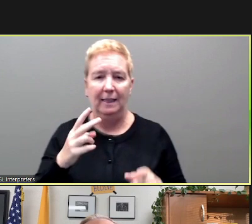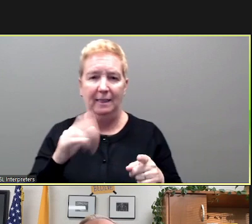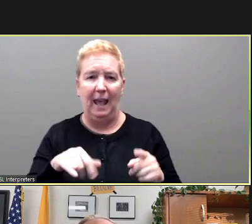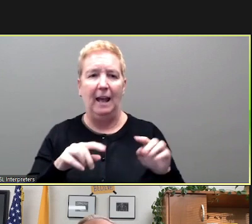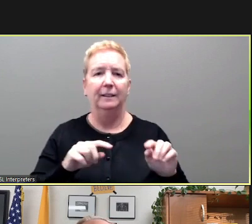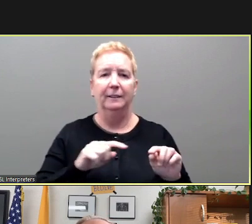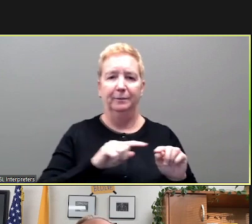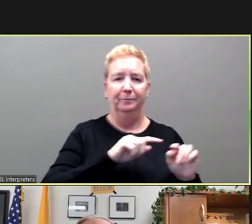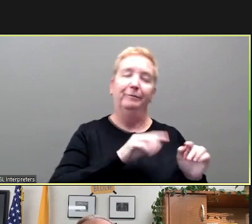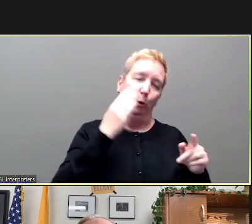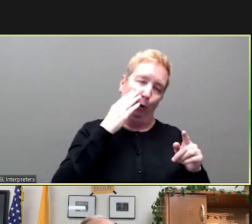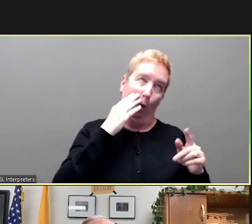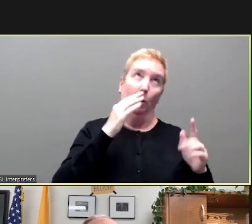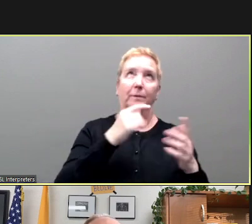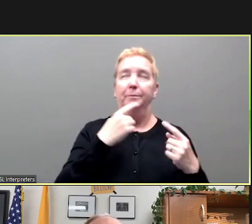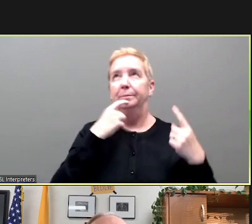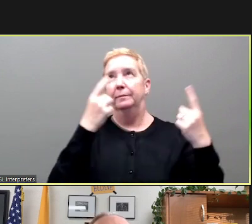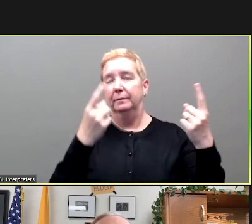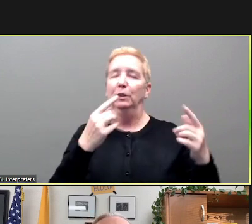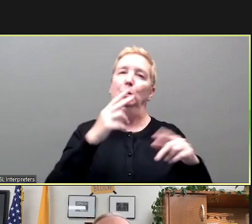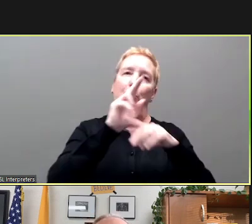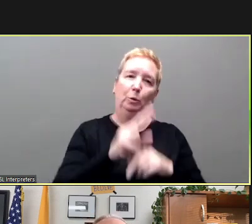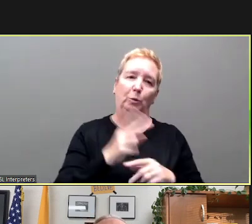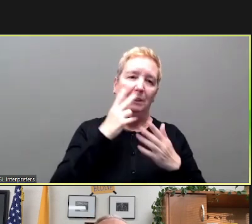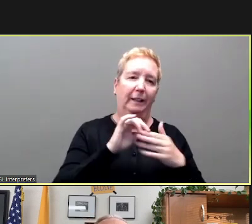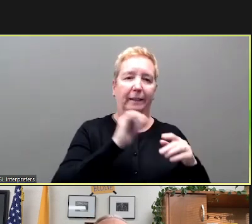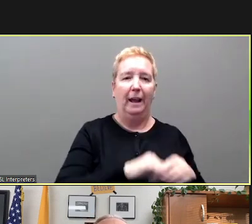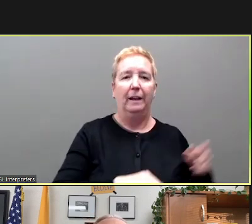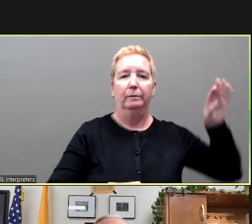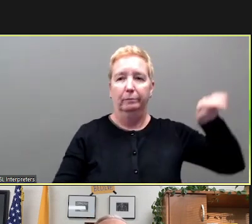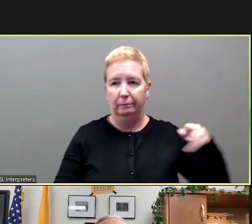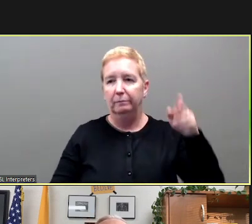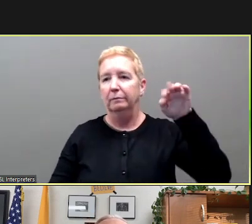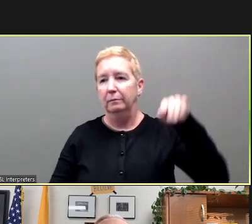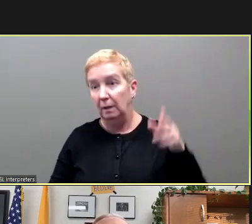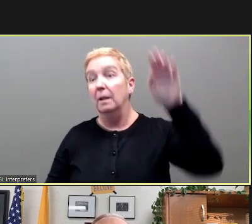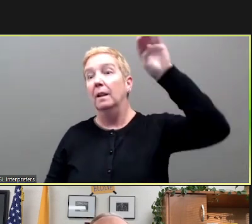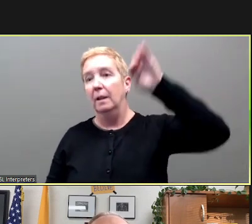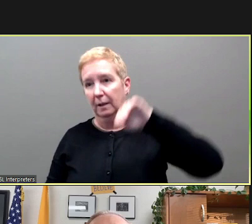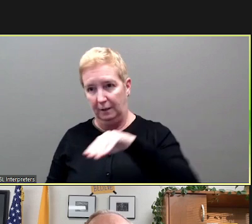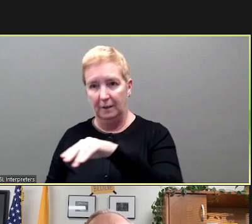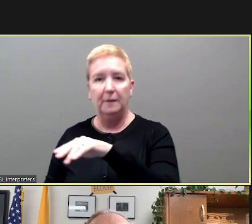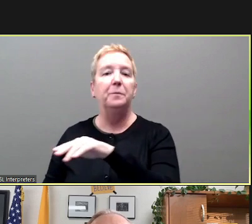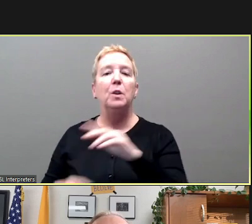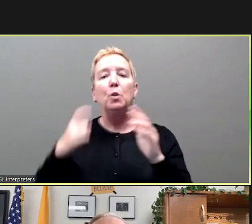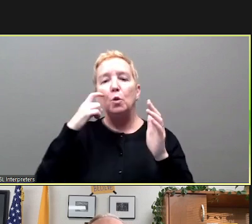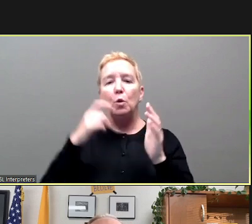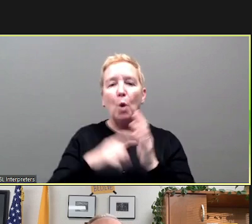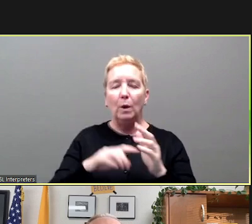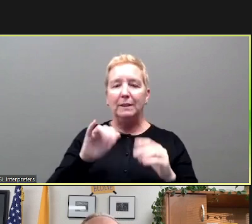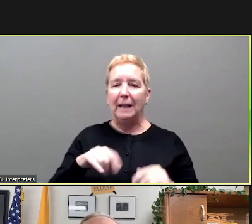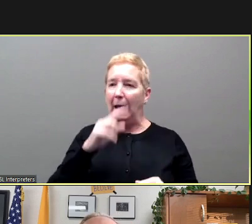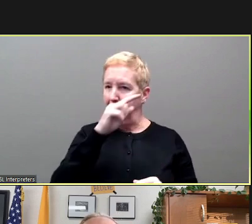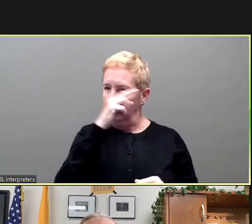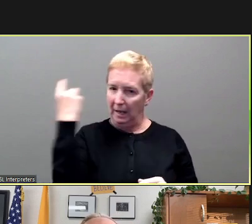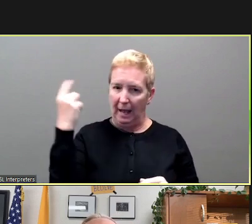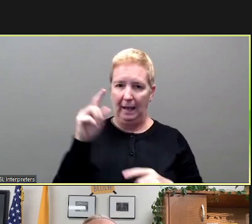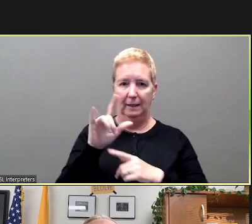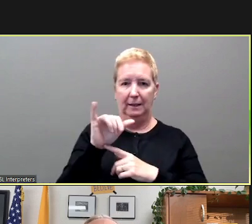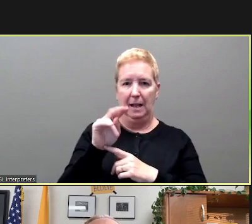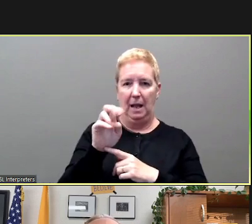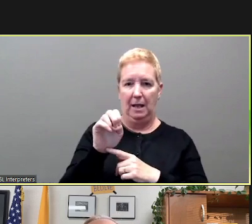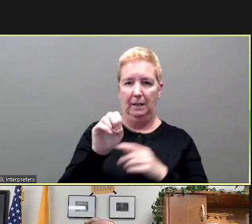that you're now all used to. The good news is that black line way over to the